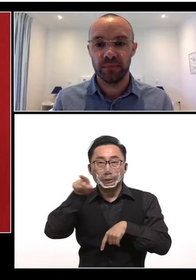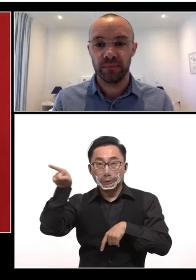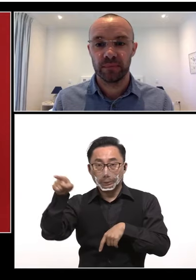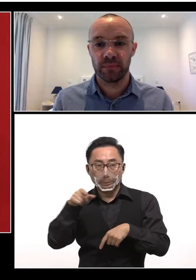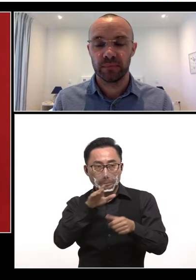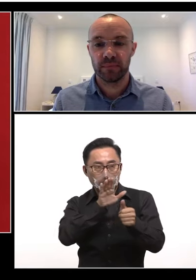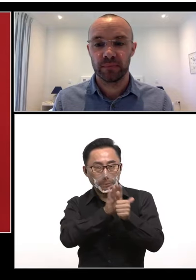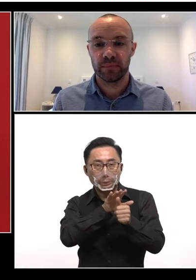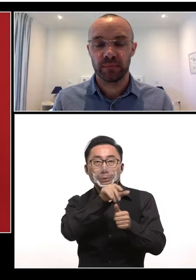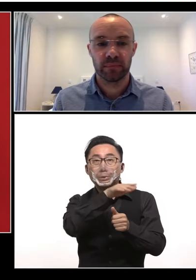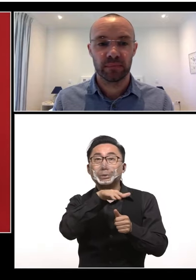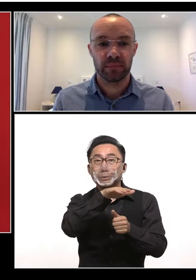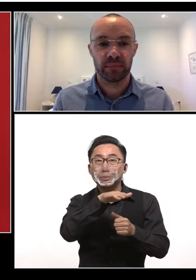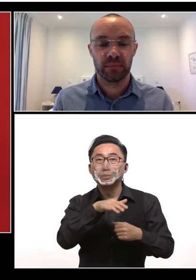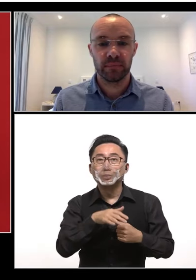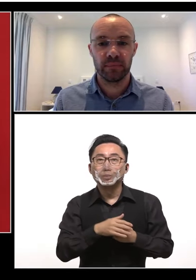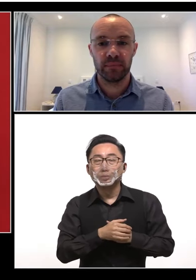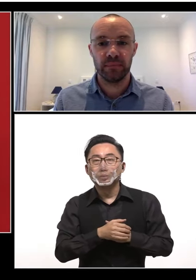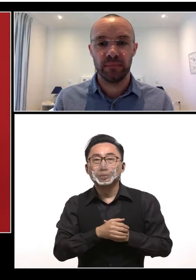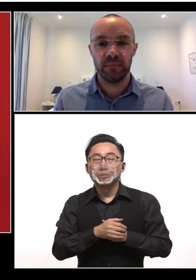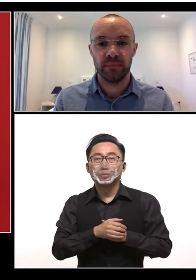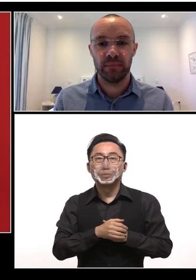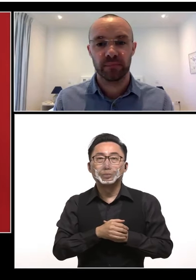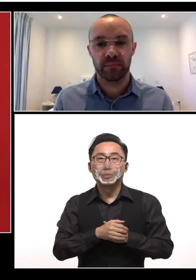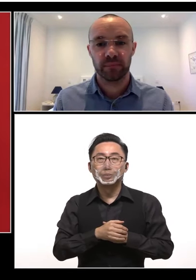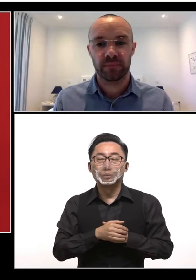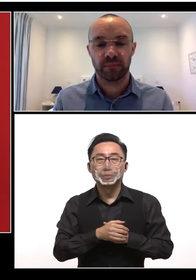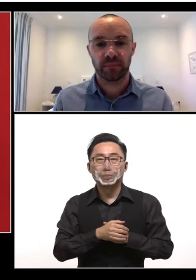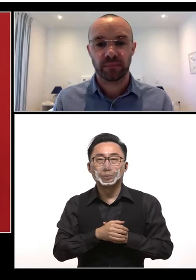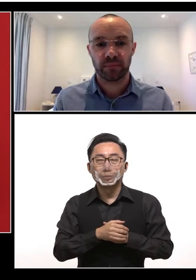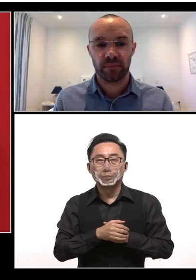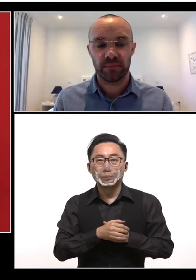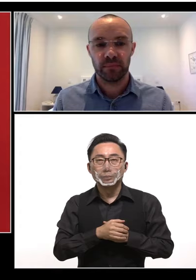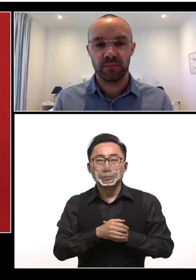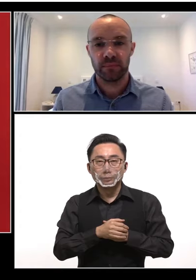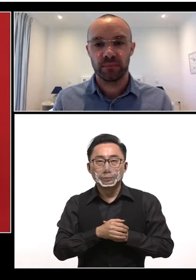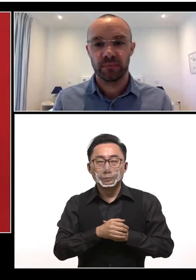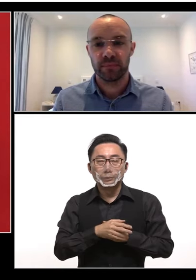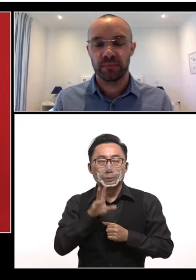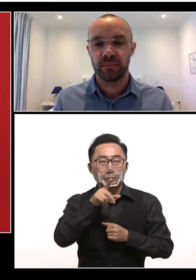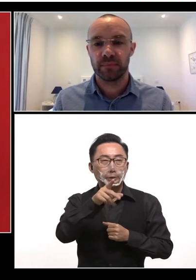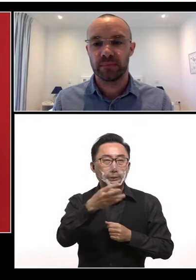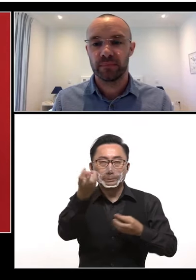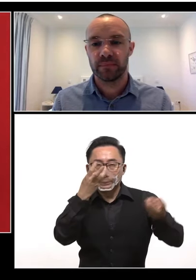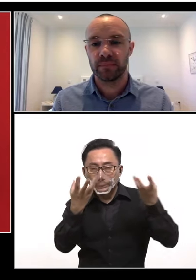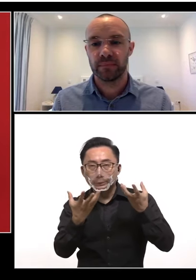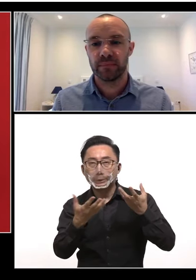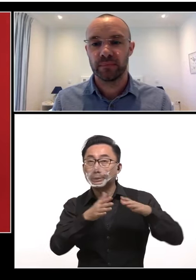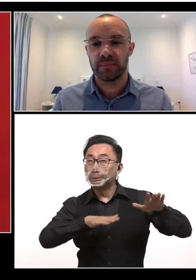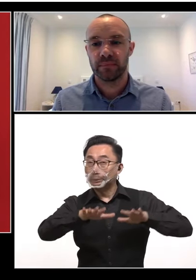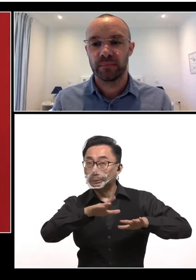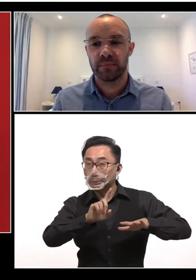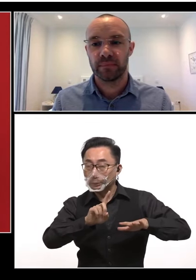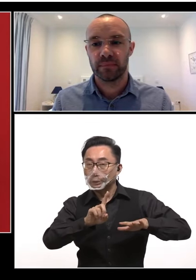had struggled with that. And then we started talking about discrimination and access and barriers for the deaf community. And so this has been a 5-year process, really, a process